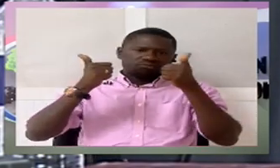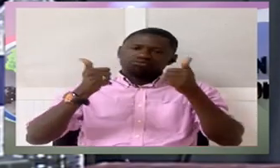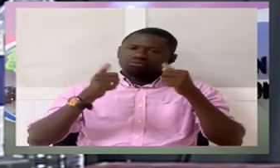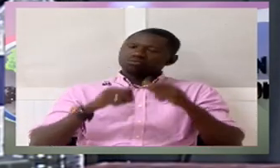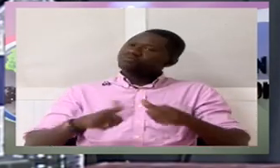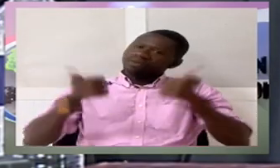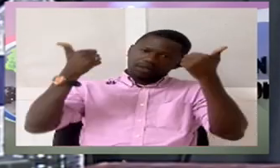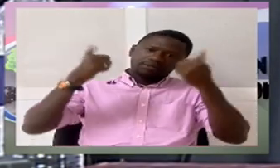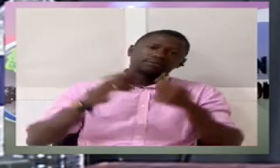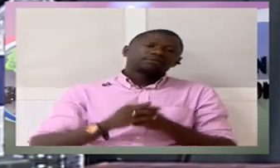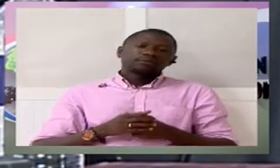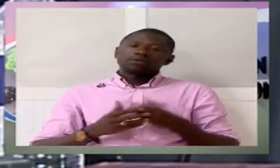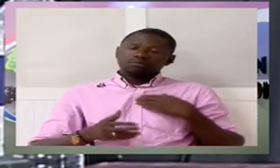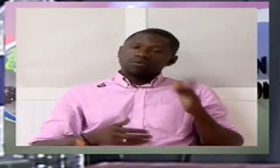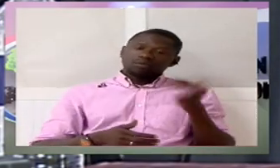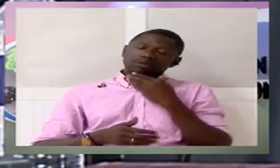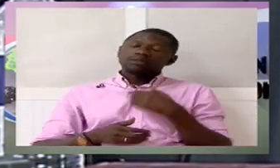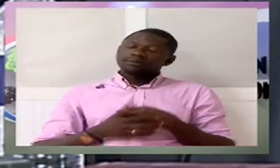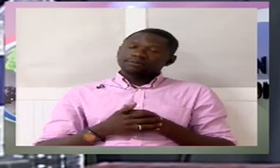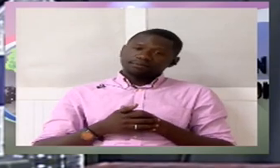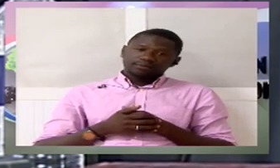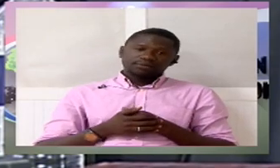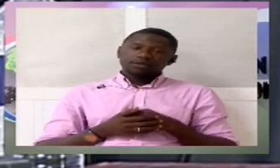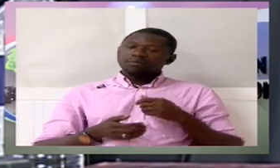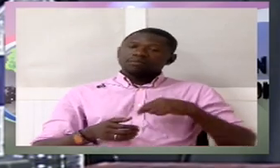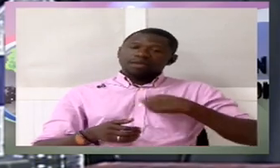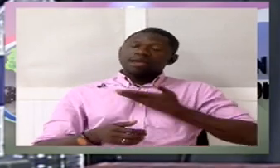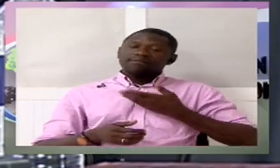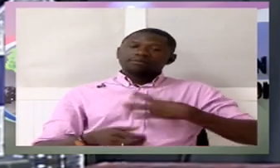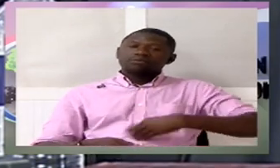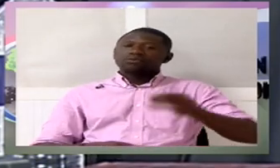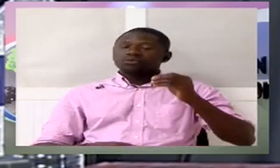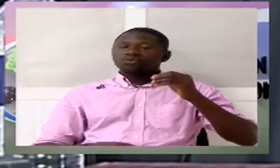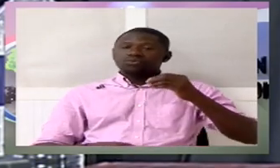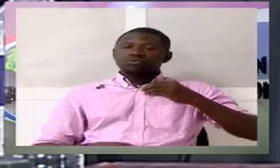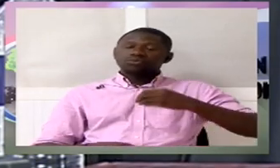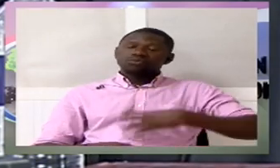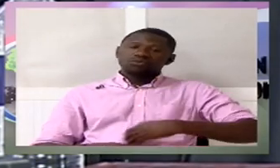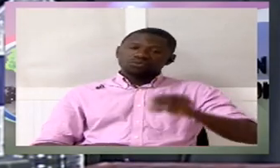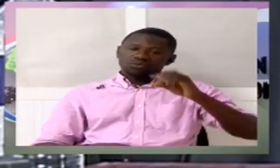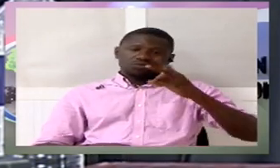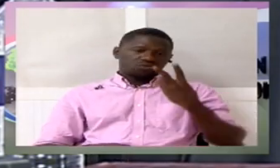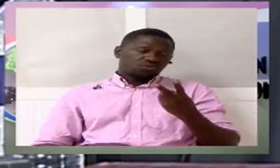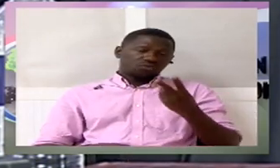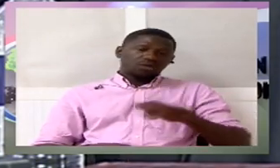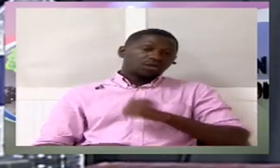said to me, "No problem." So we went. Myself